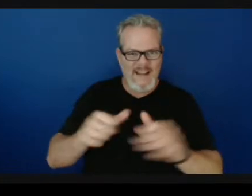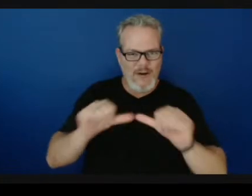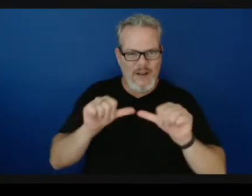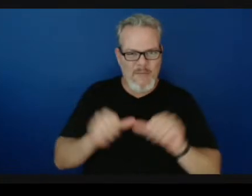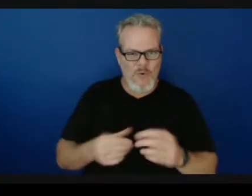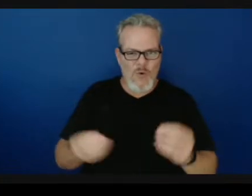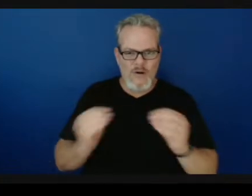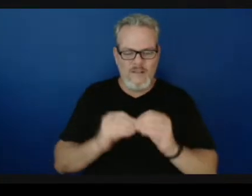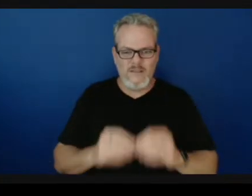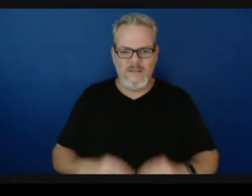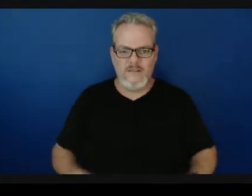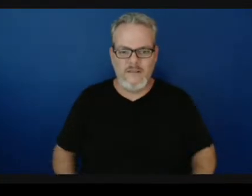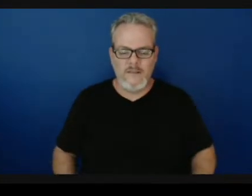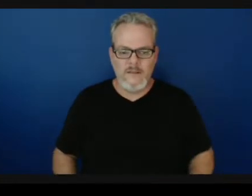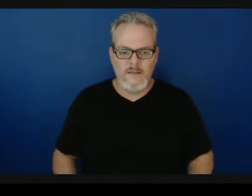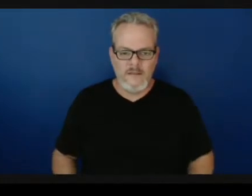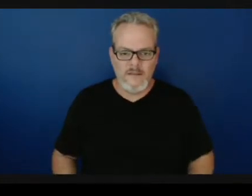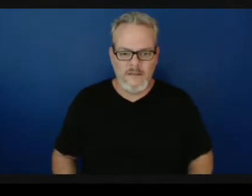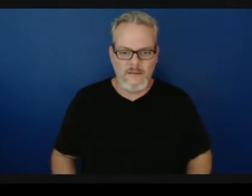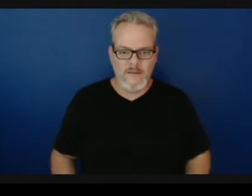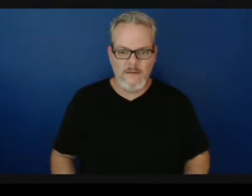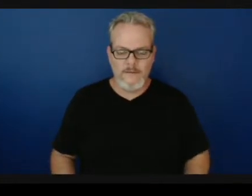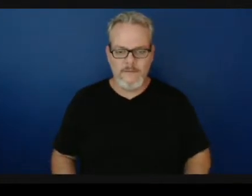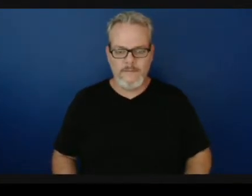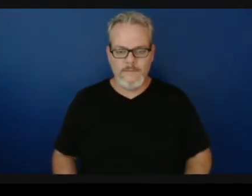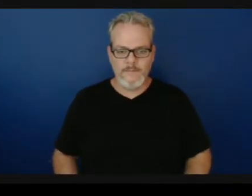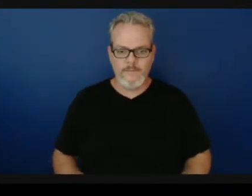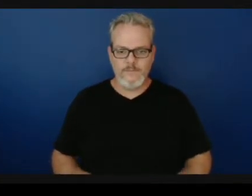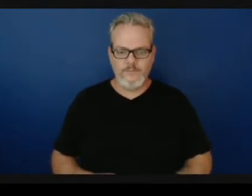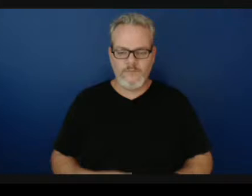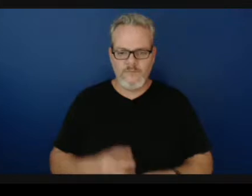eruption, and hard to tell what's happening down there.